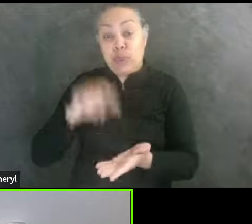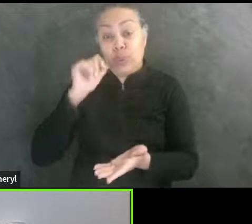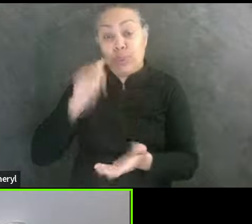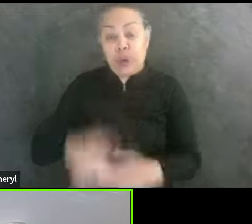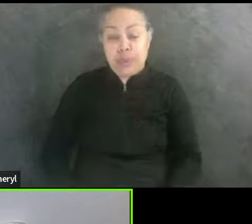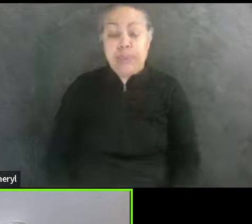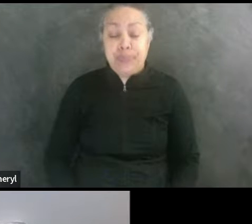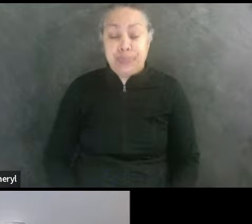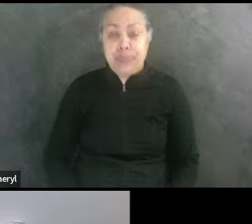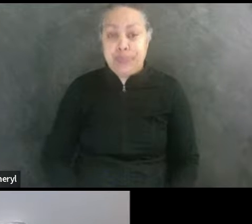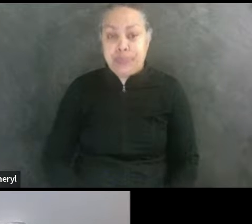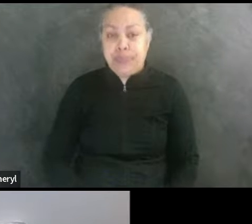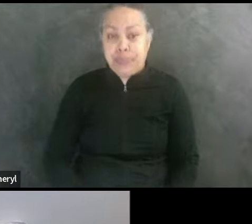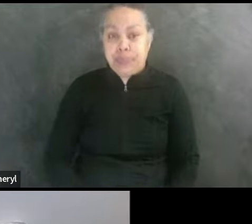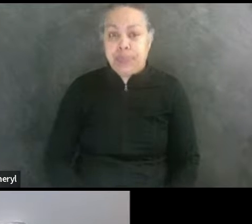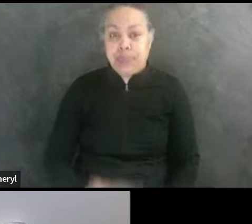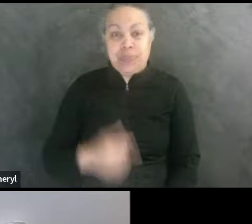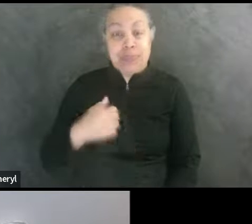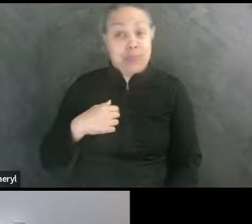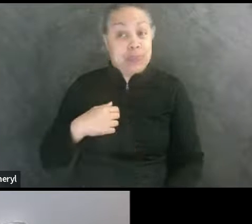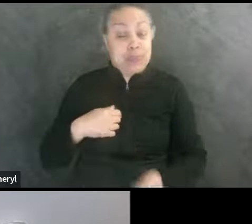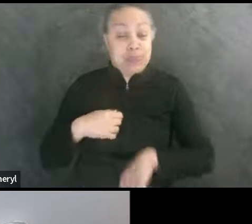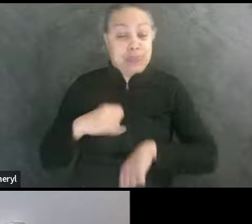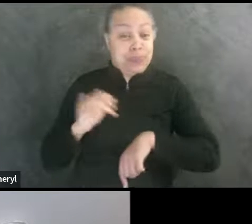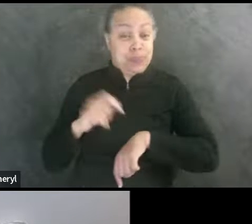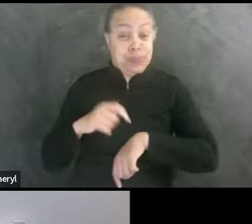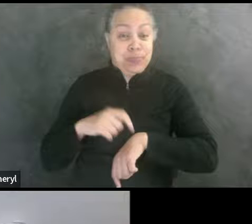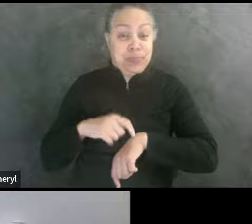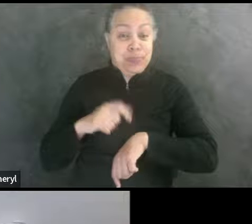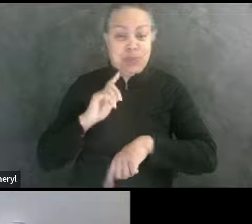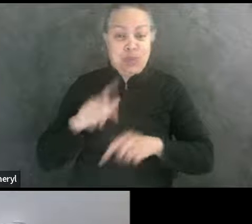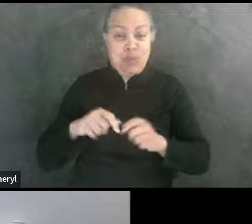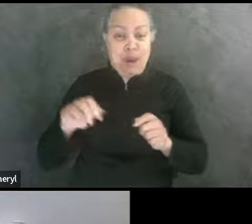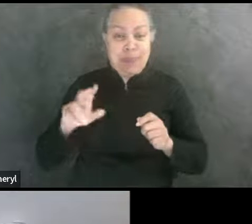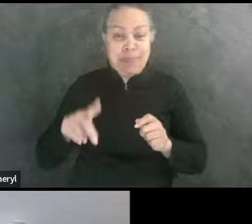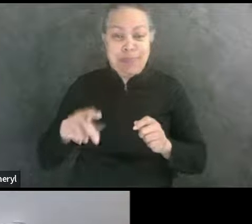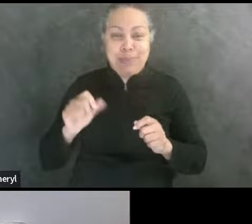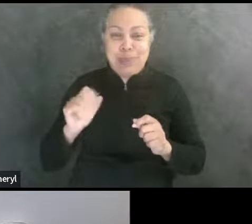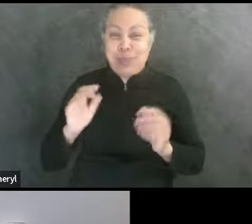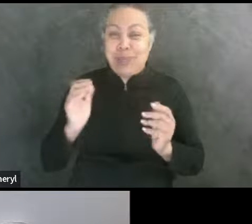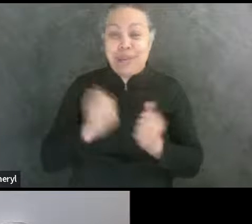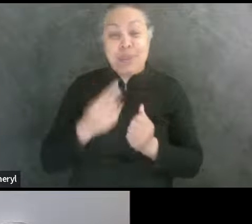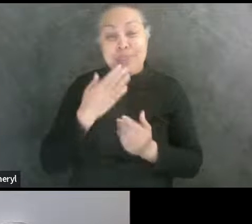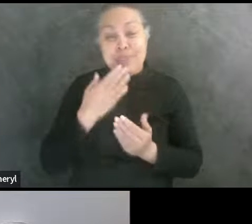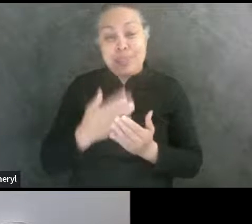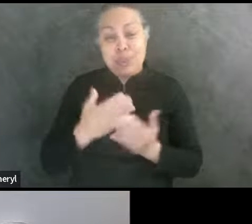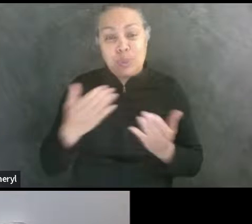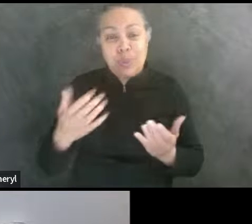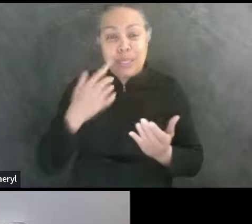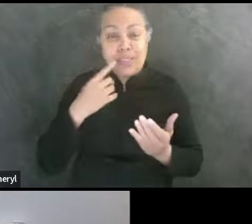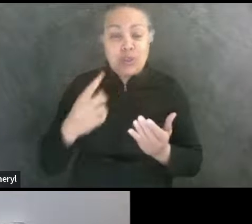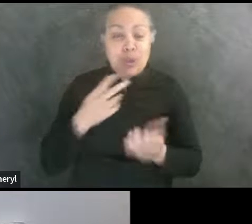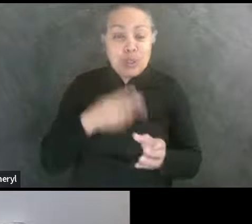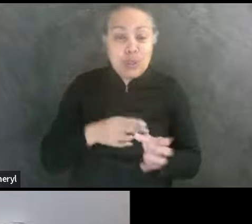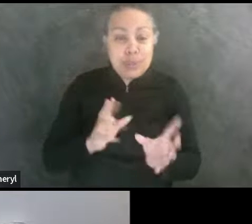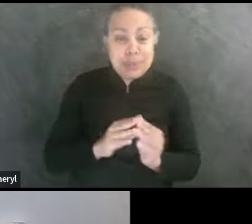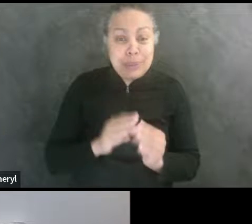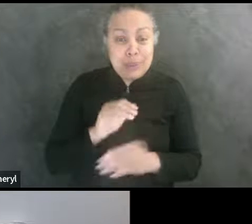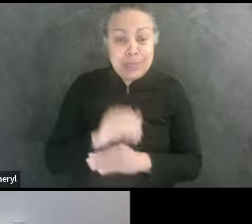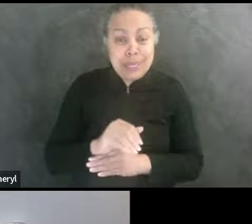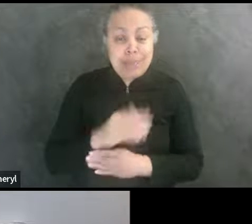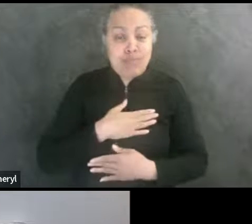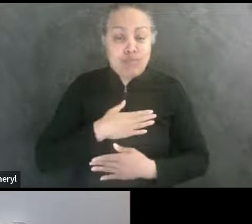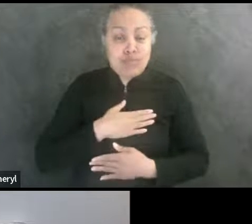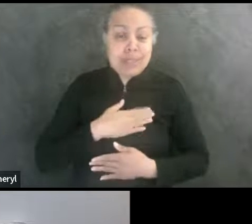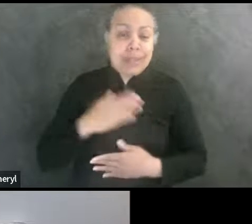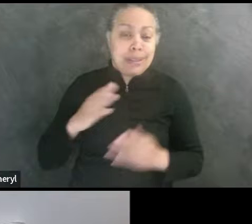Yeah, Okay. we're gonna wrap up. So everybody, thank you so much for attending and appreciate community